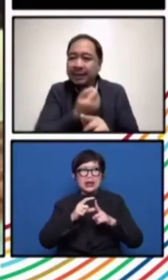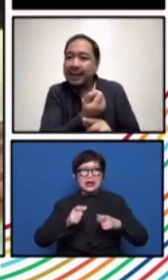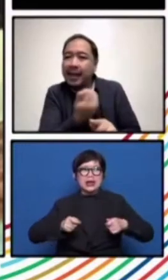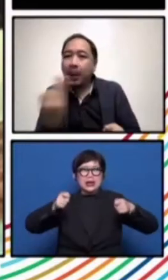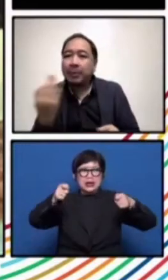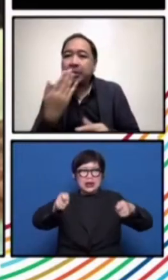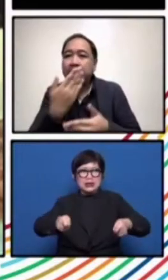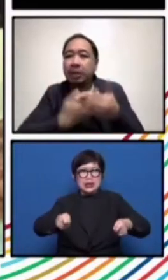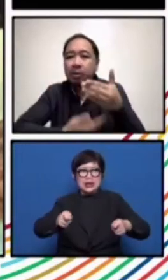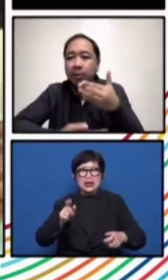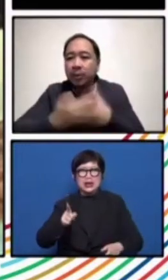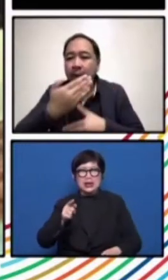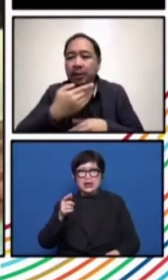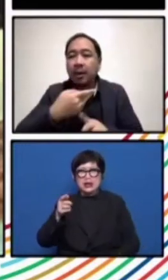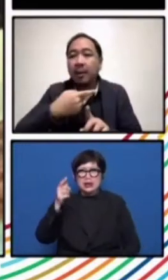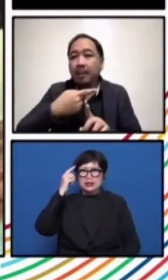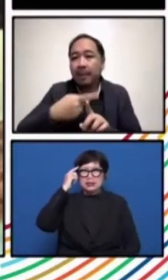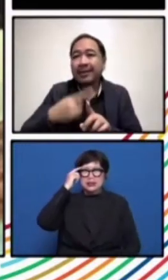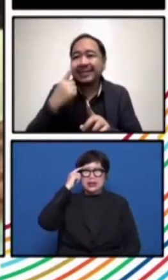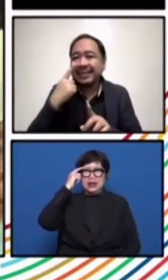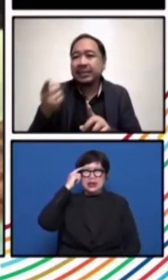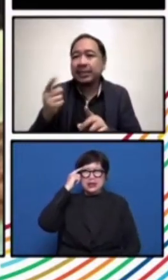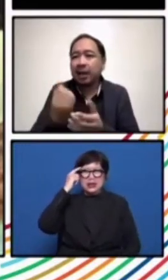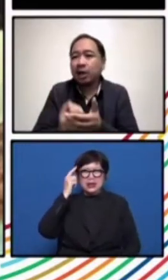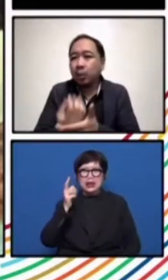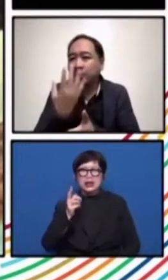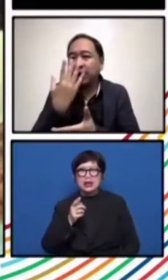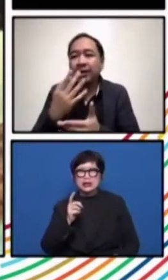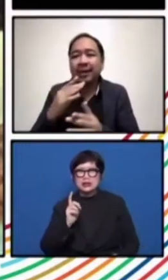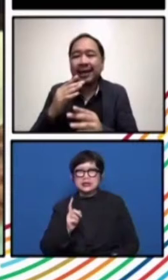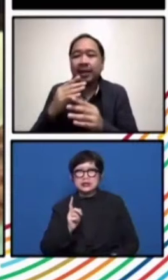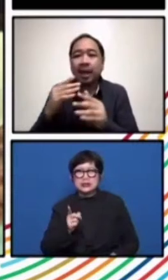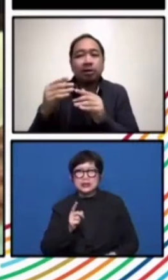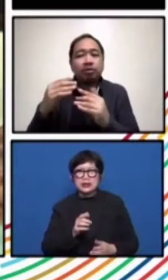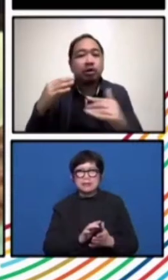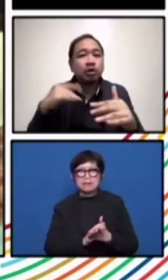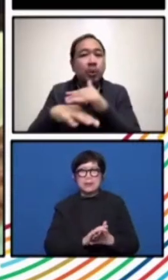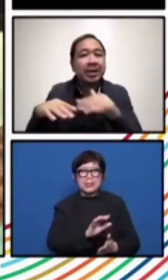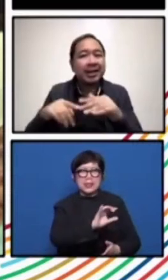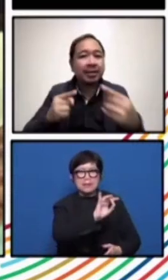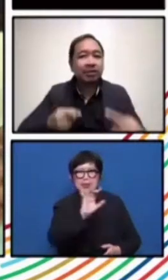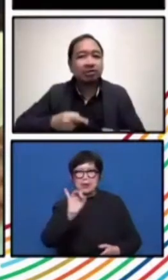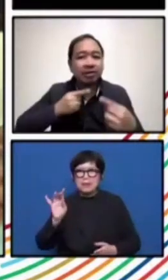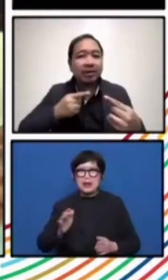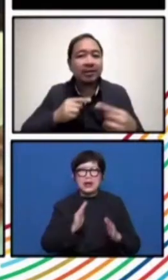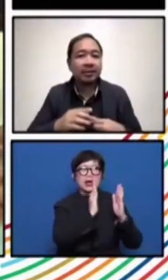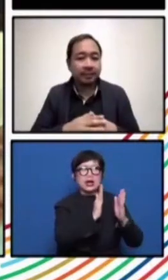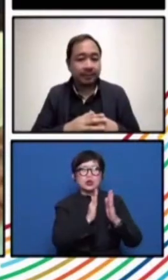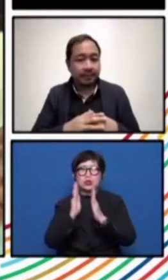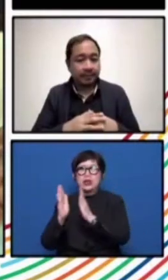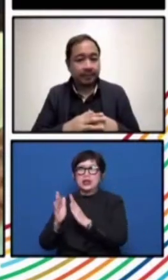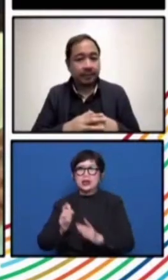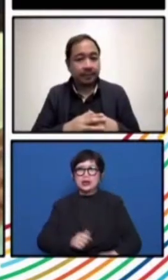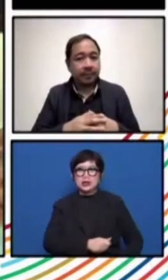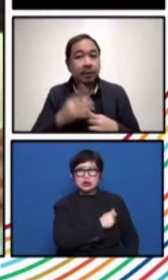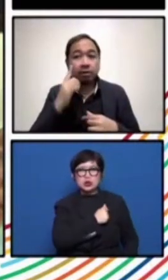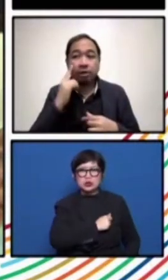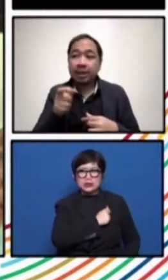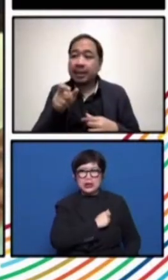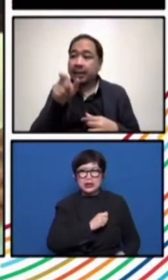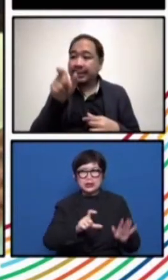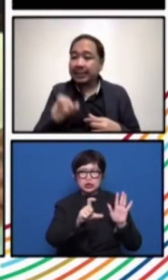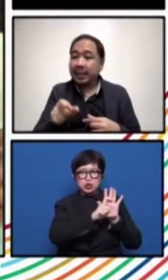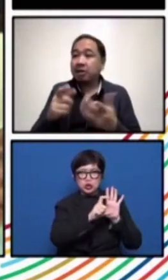attached with this in some cultural and social setting and when question like this for example is there any disabled person in the family